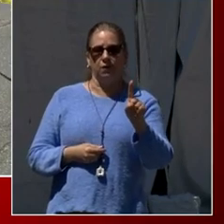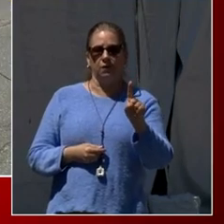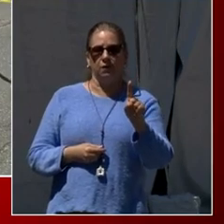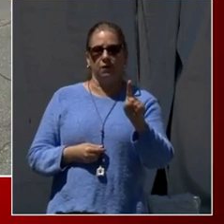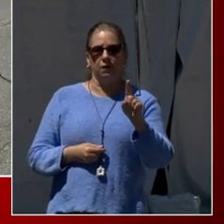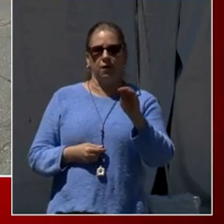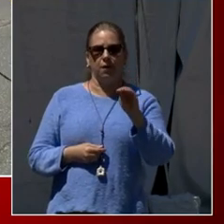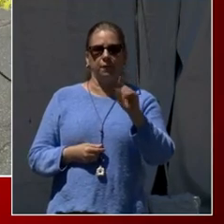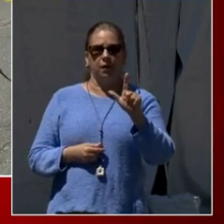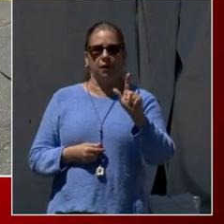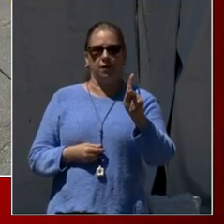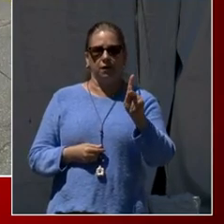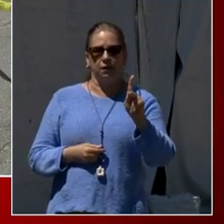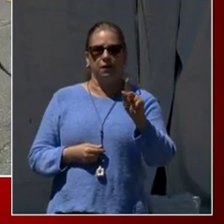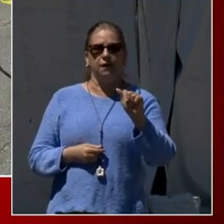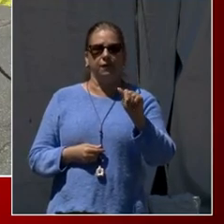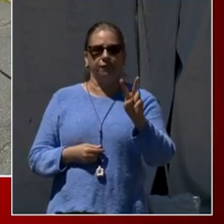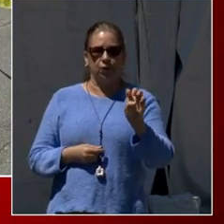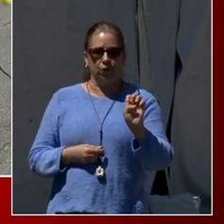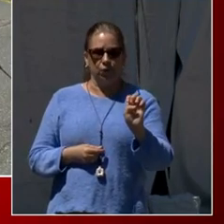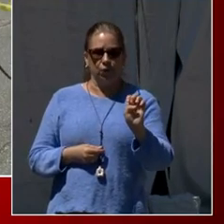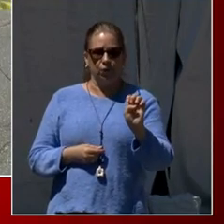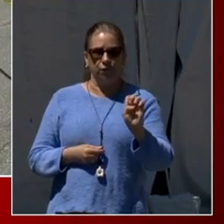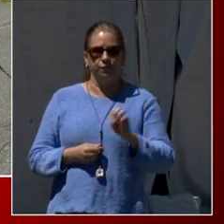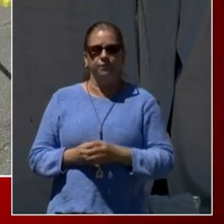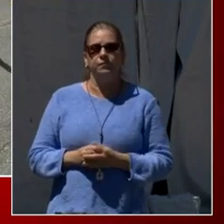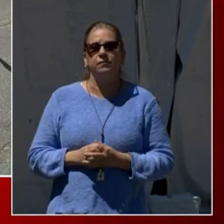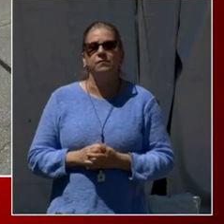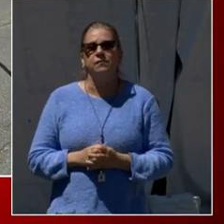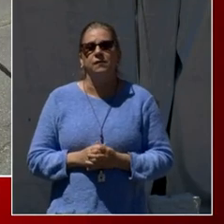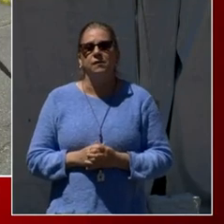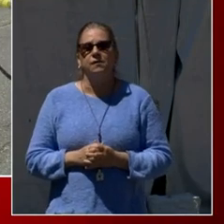walk-up site. This morning, we reported